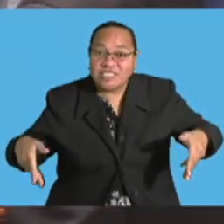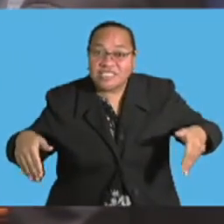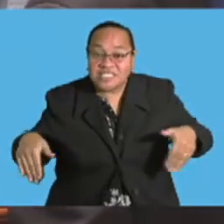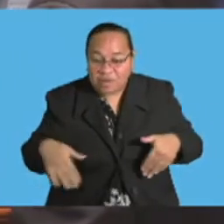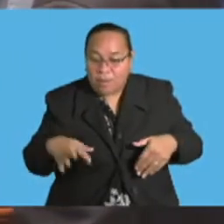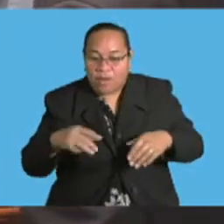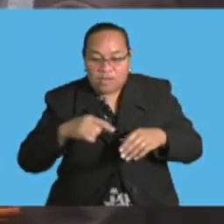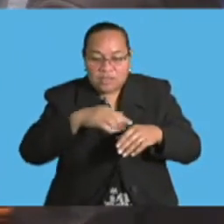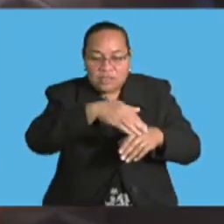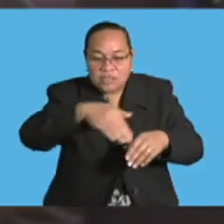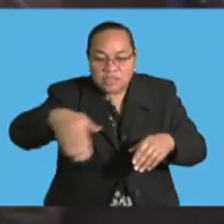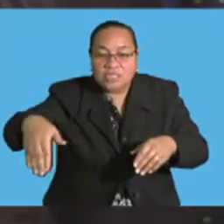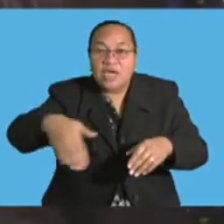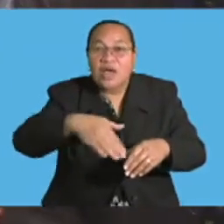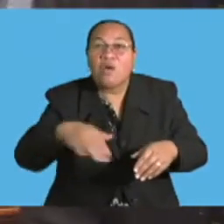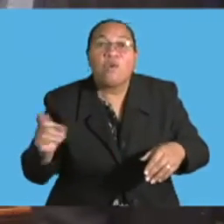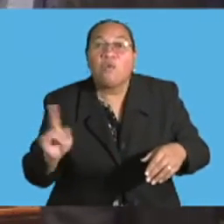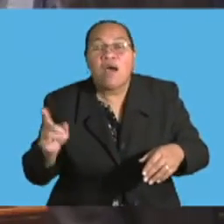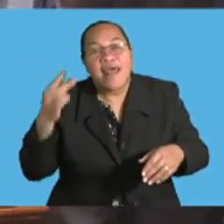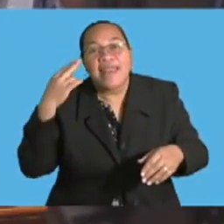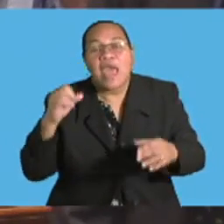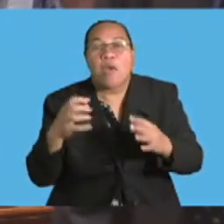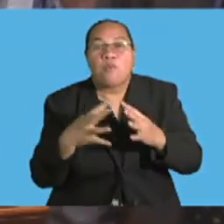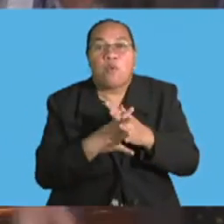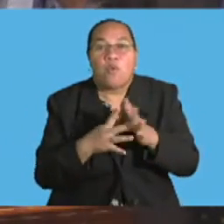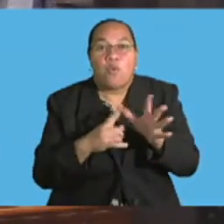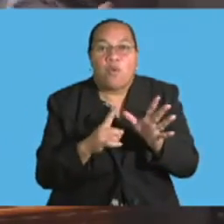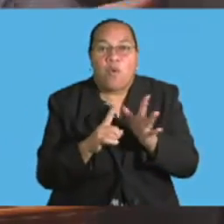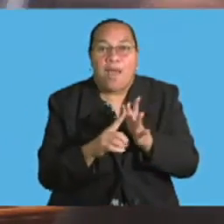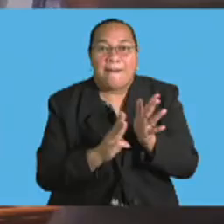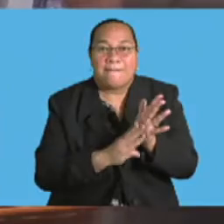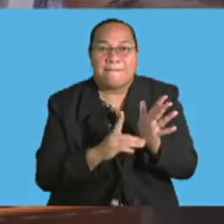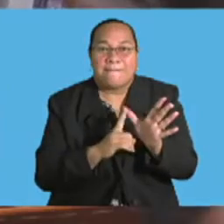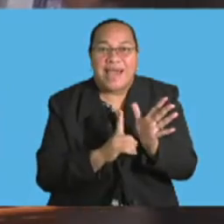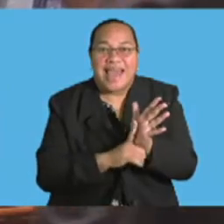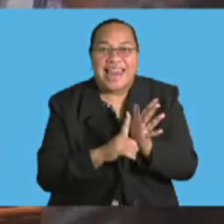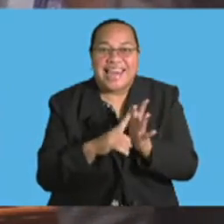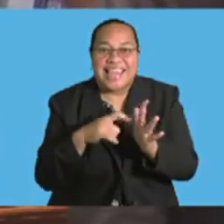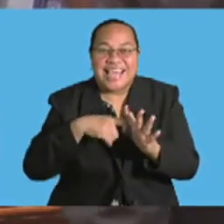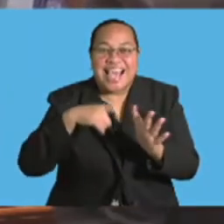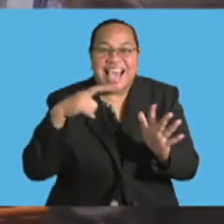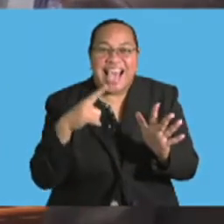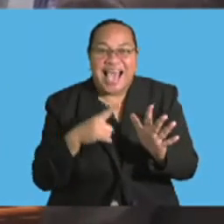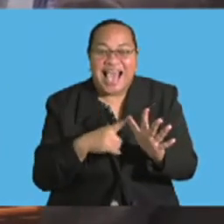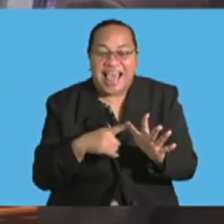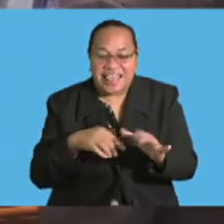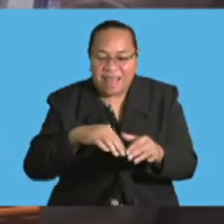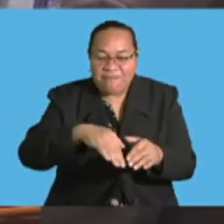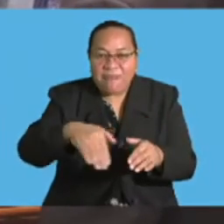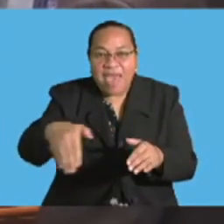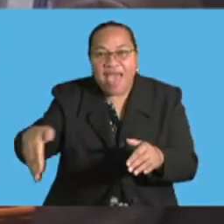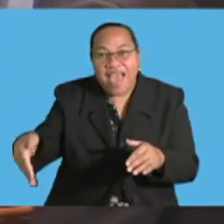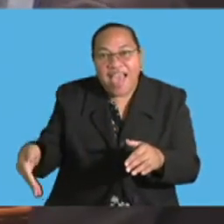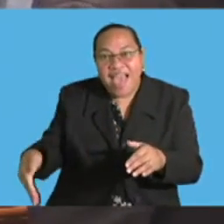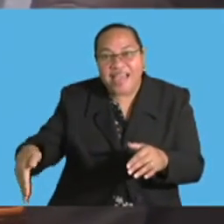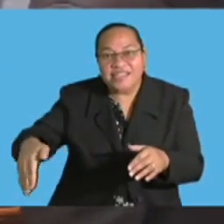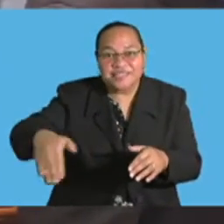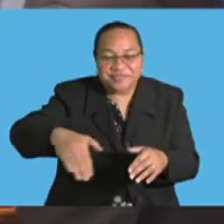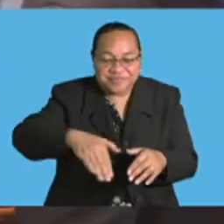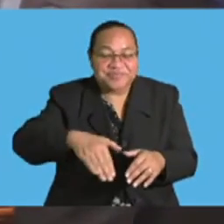Waimalika, if I'm correct, that bend.